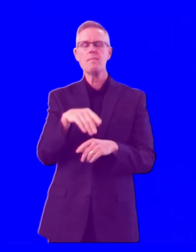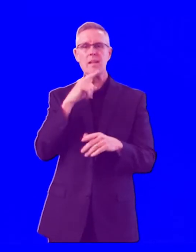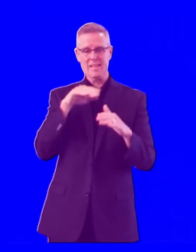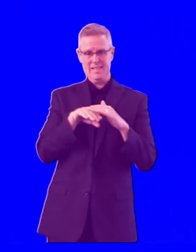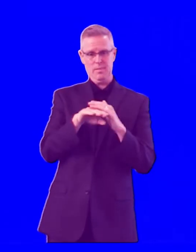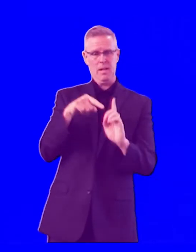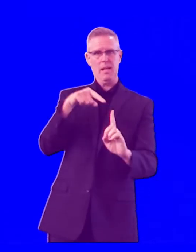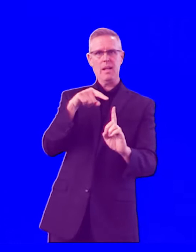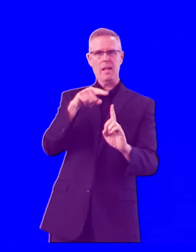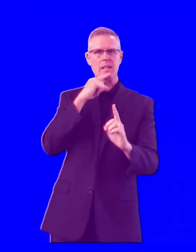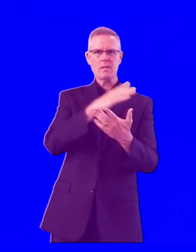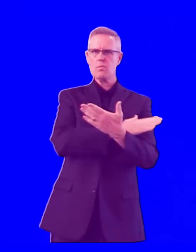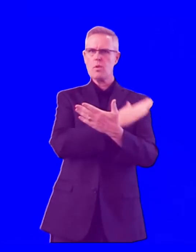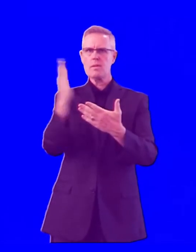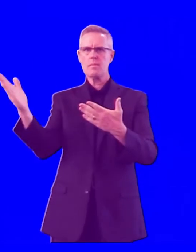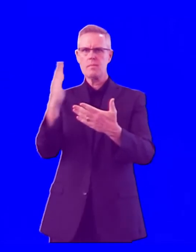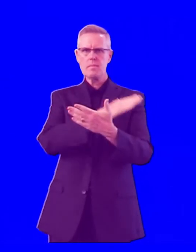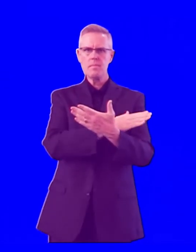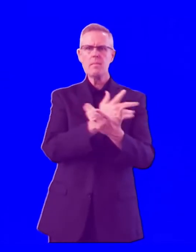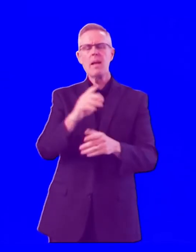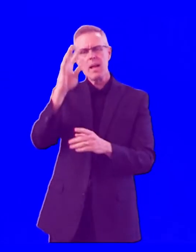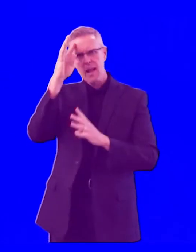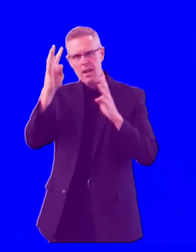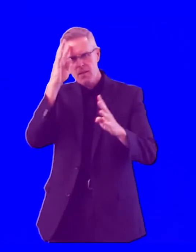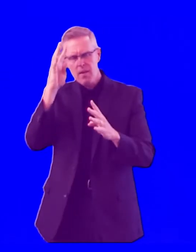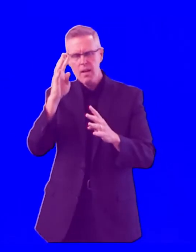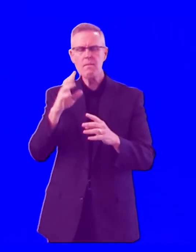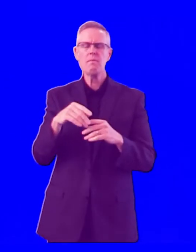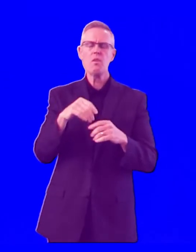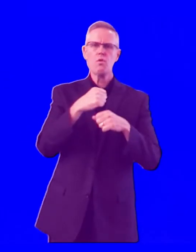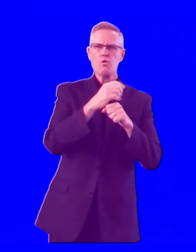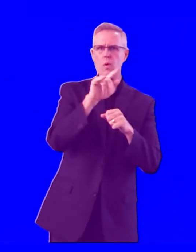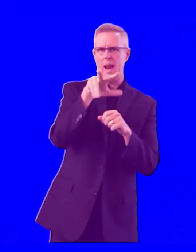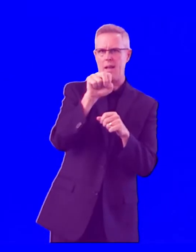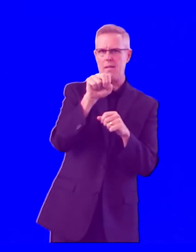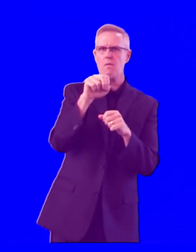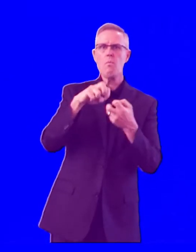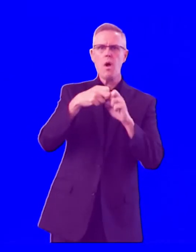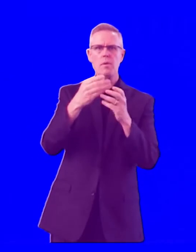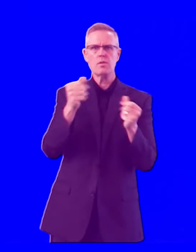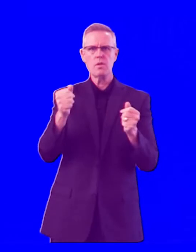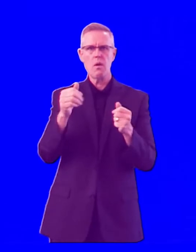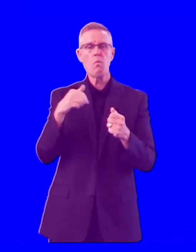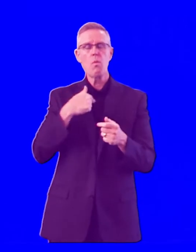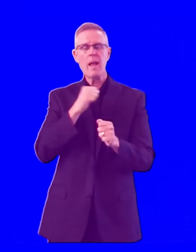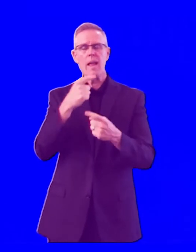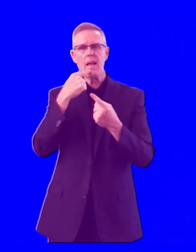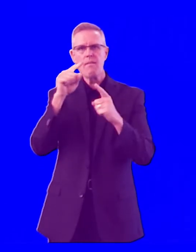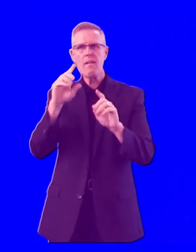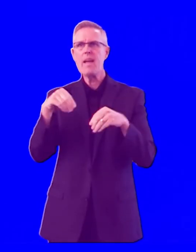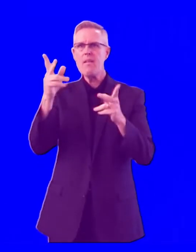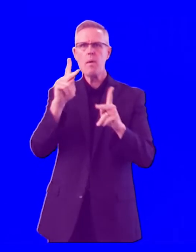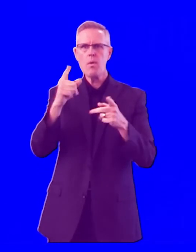Accessibility is a spectrum of innovative and creative problem solving that we use to effectively